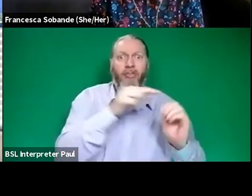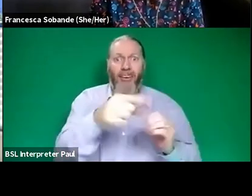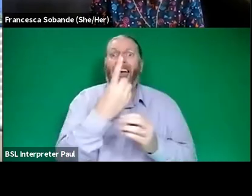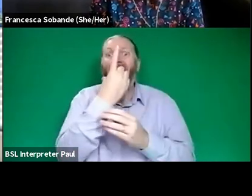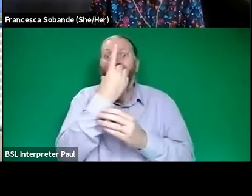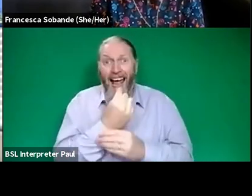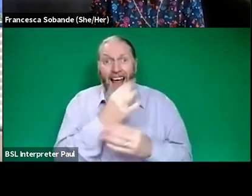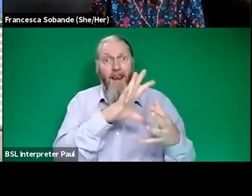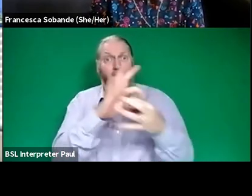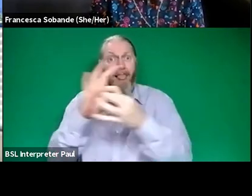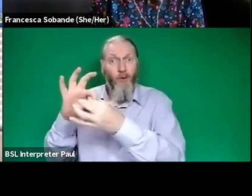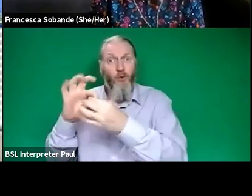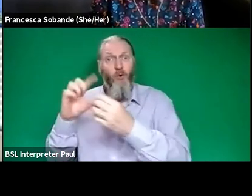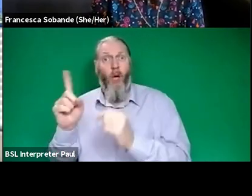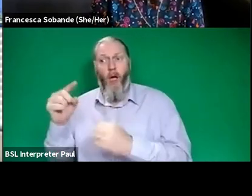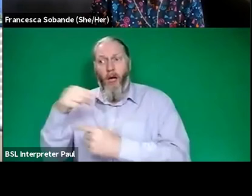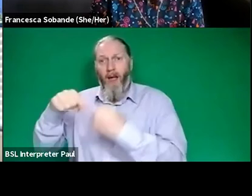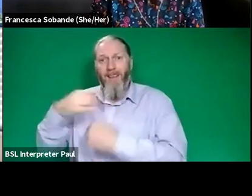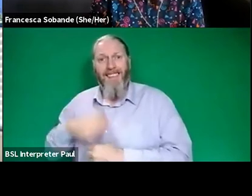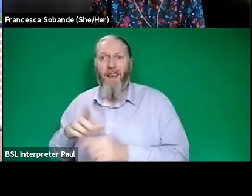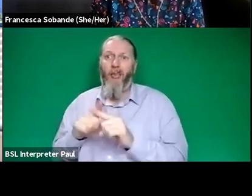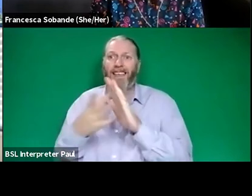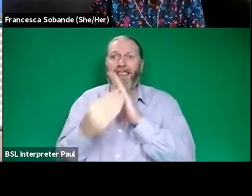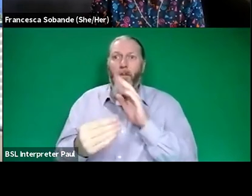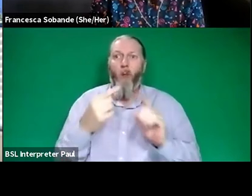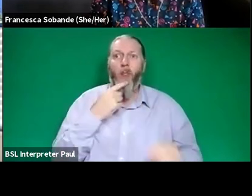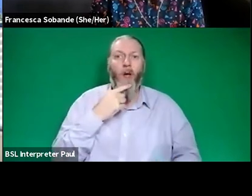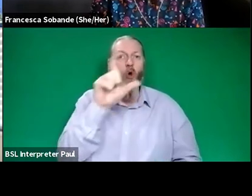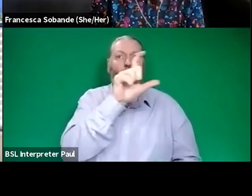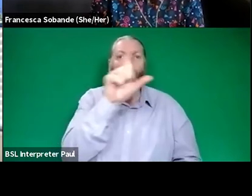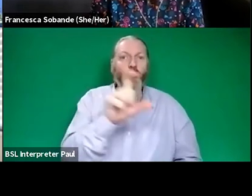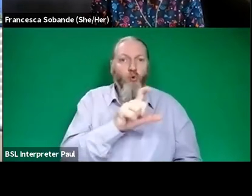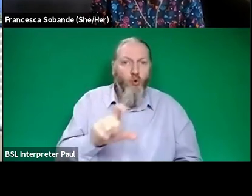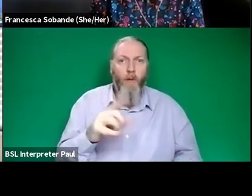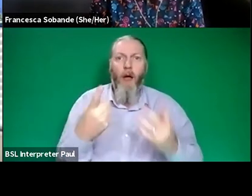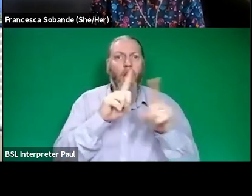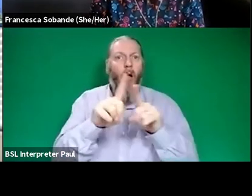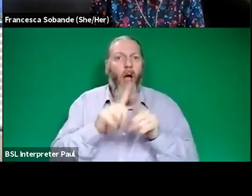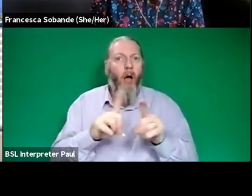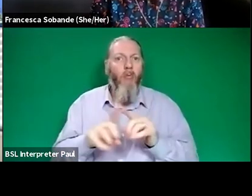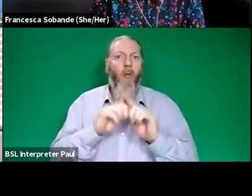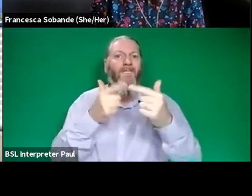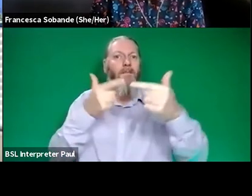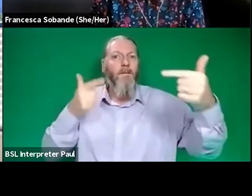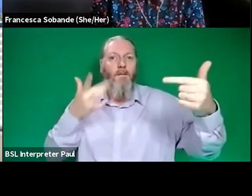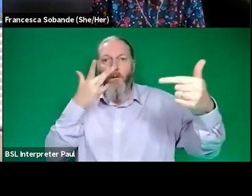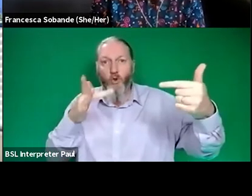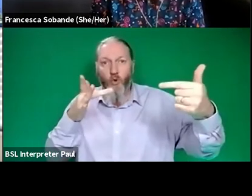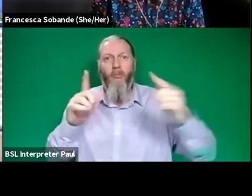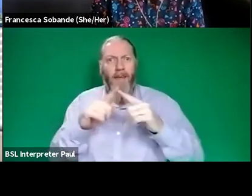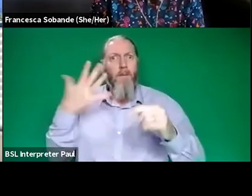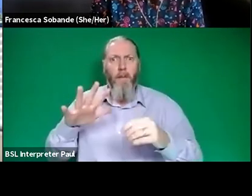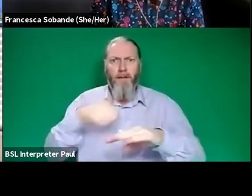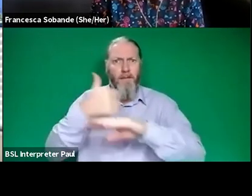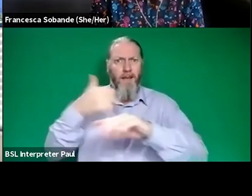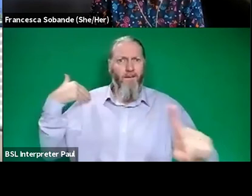all platforms that have been around for ages, but all of a sudden there was a deep social need for them in order for us to connect with each other. And I was referring, like,